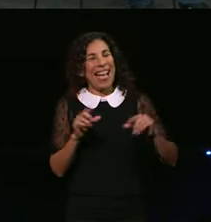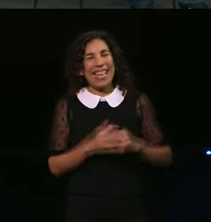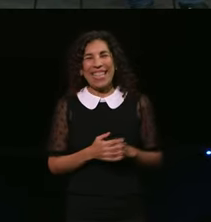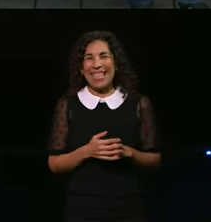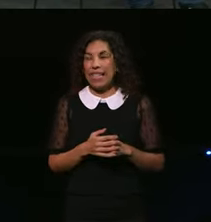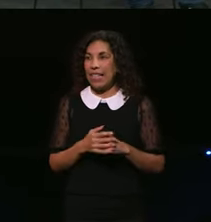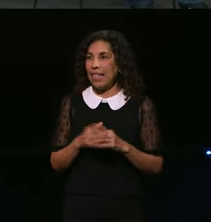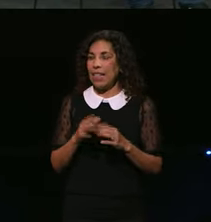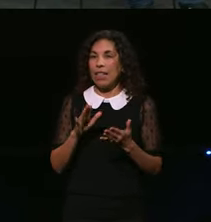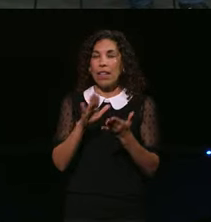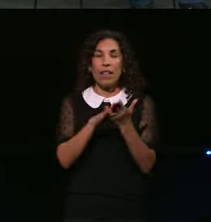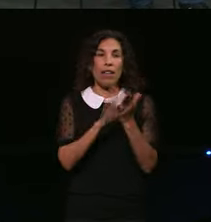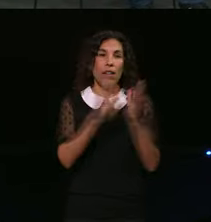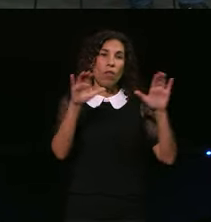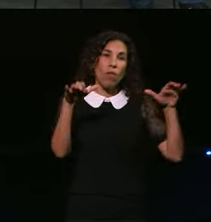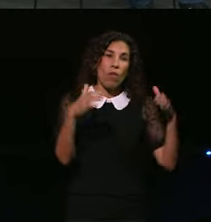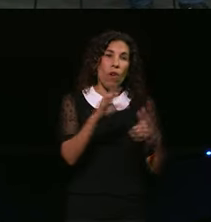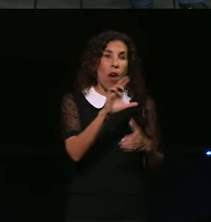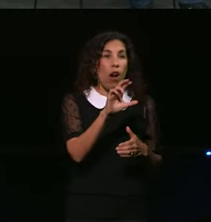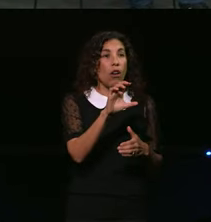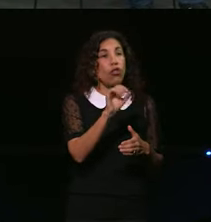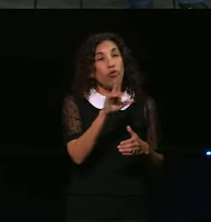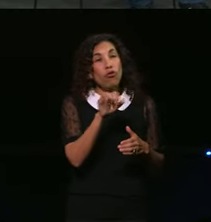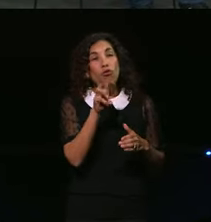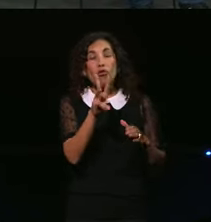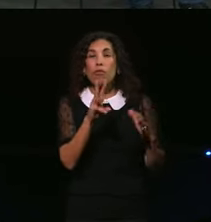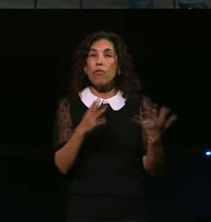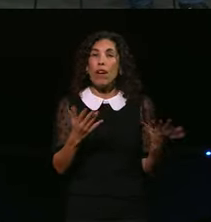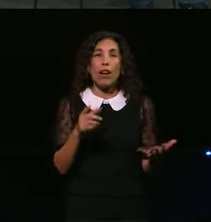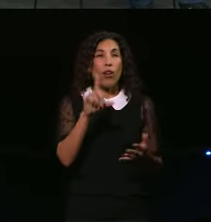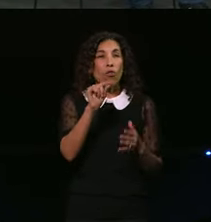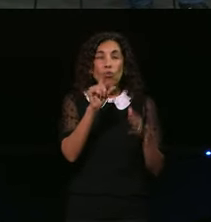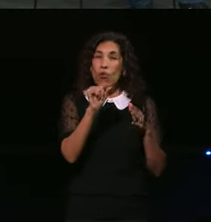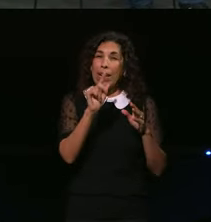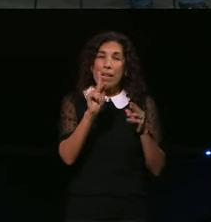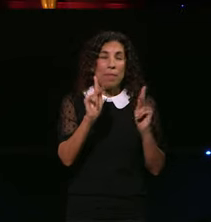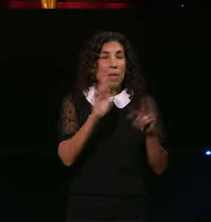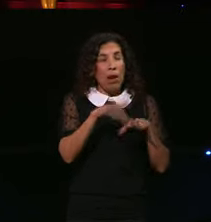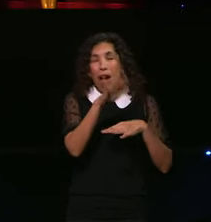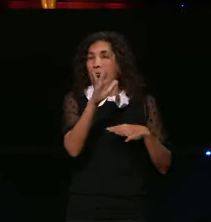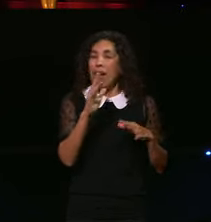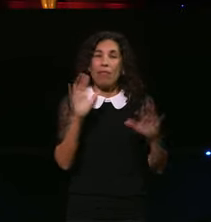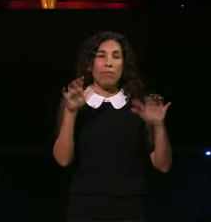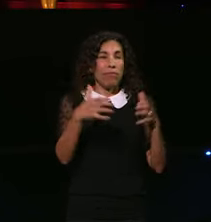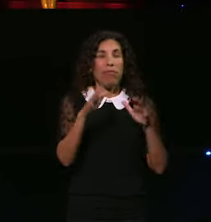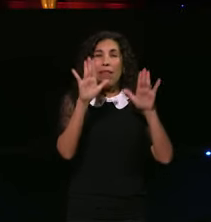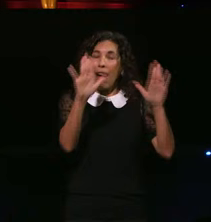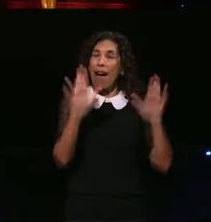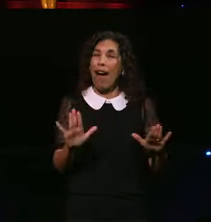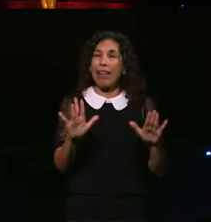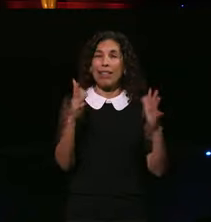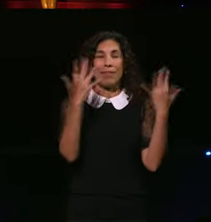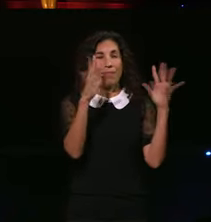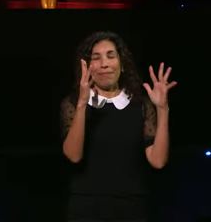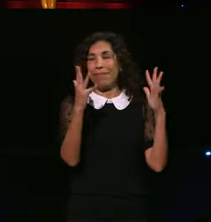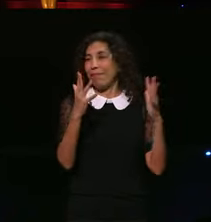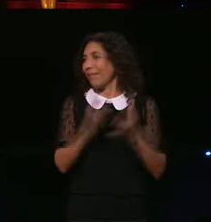And just a big shout out to our crew as well. Yeah. You know, we had 20 odd people working with us,